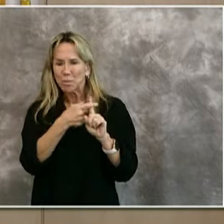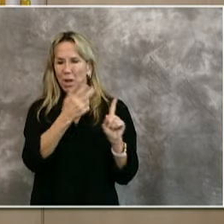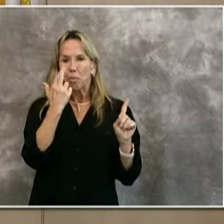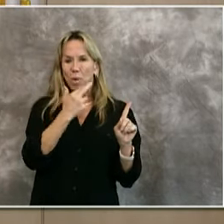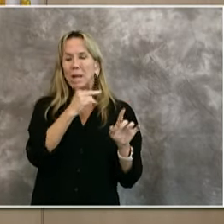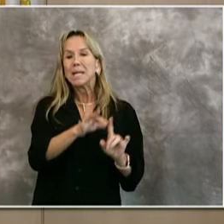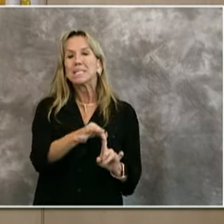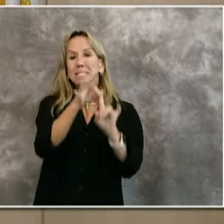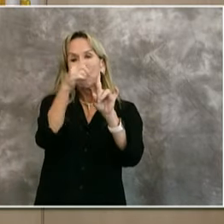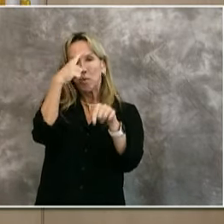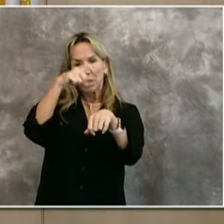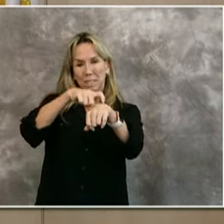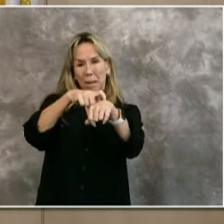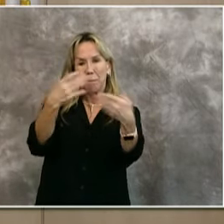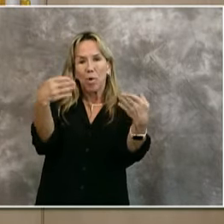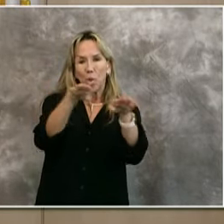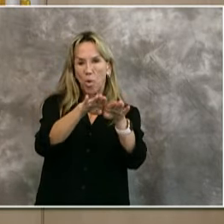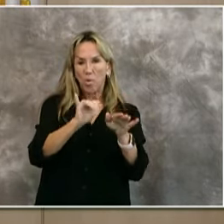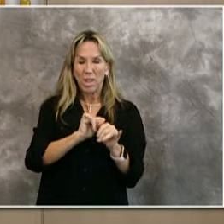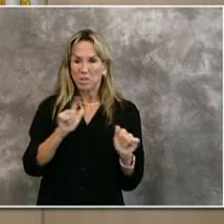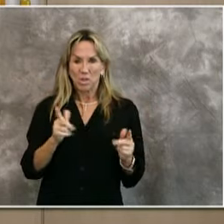the business closes.